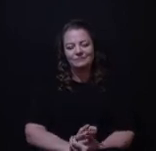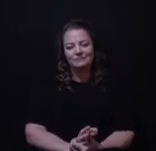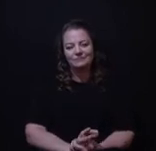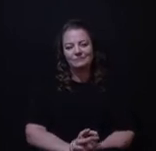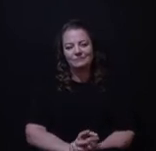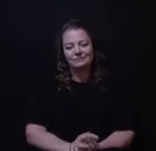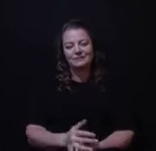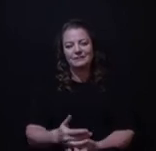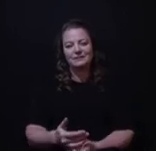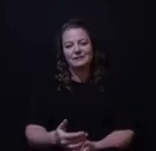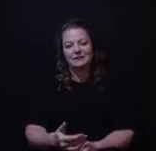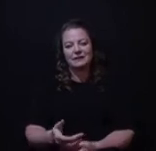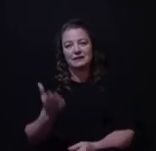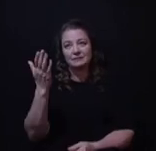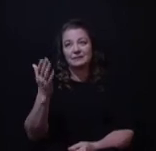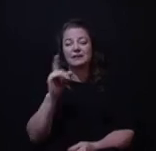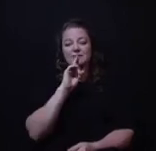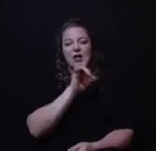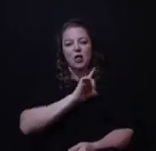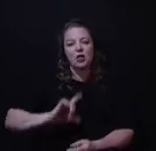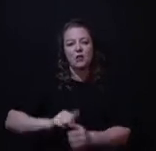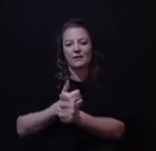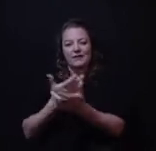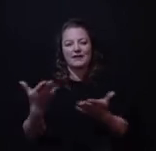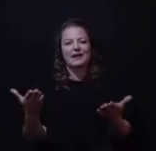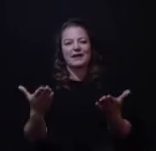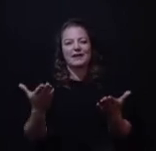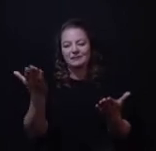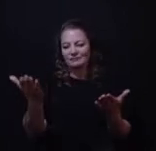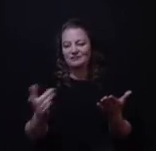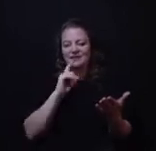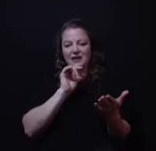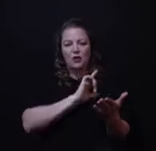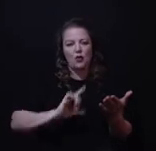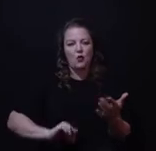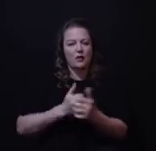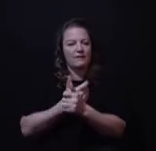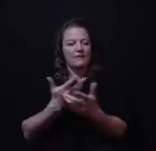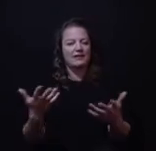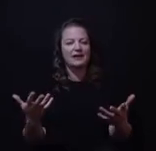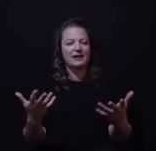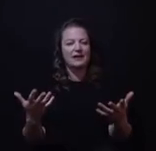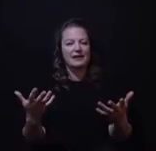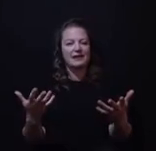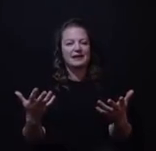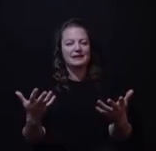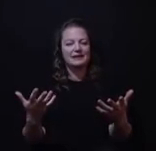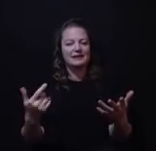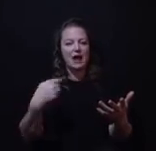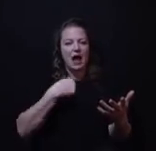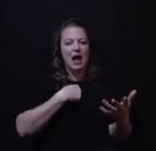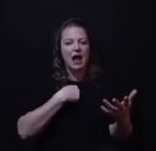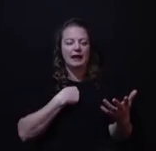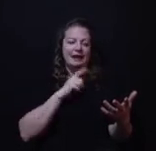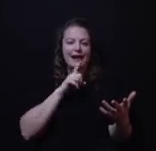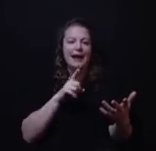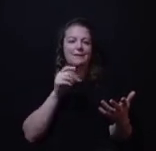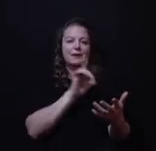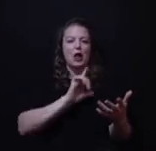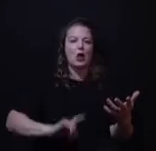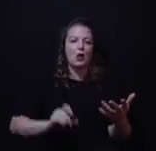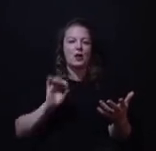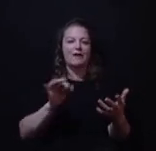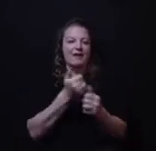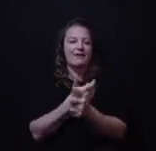I am the Lord of everything. I am the Lord of everything. I am the Lord of